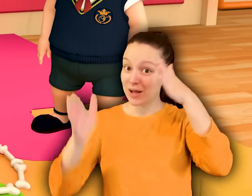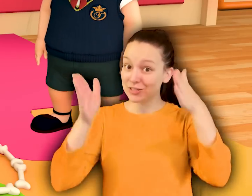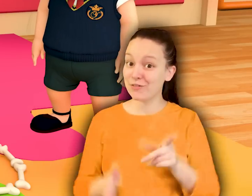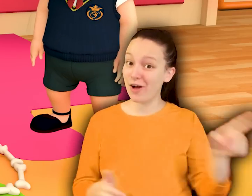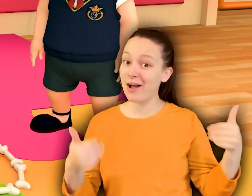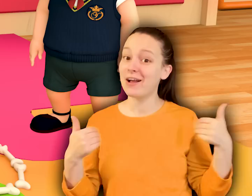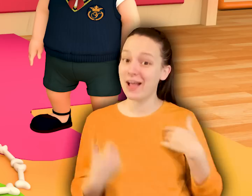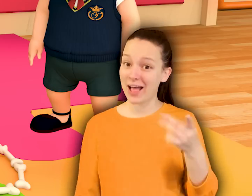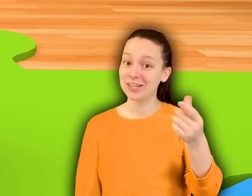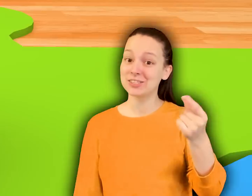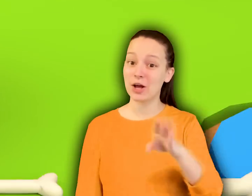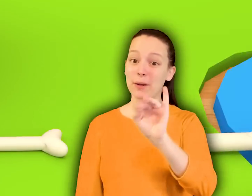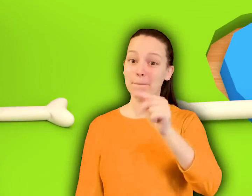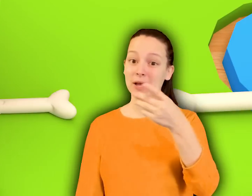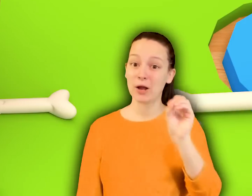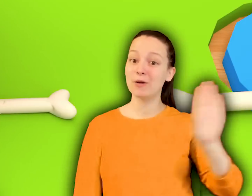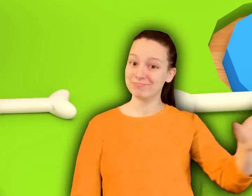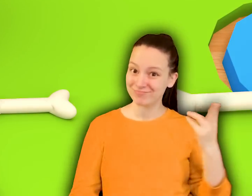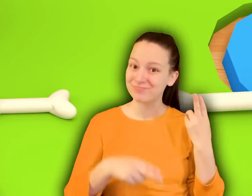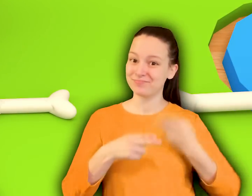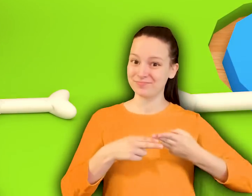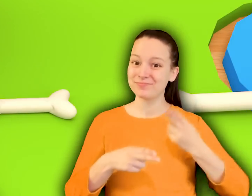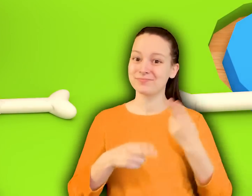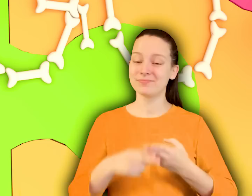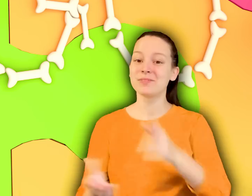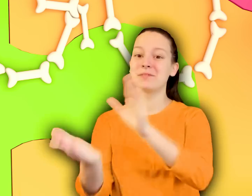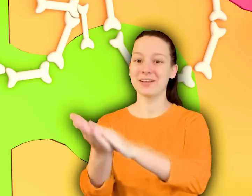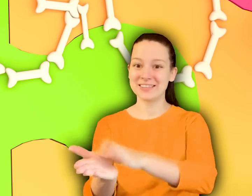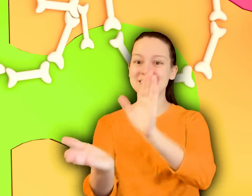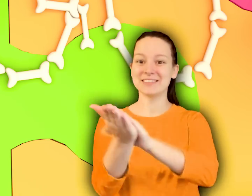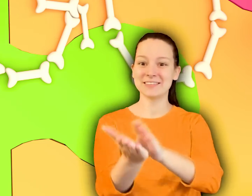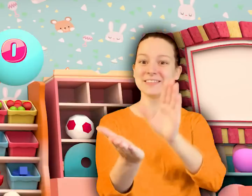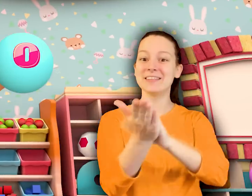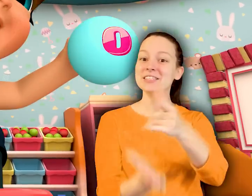there was a farmer had a dog and Bingo was his name